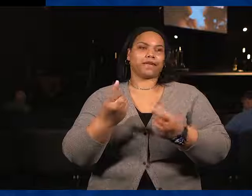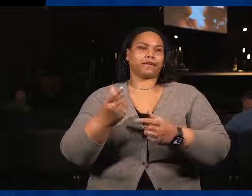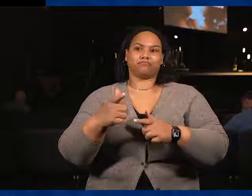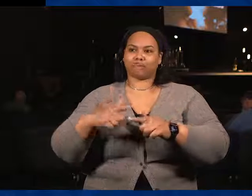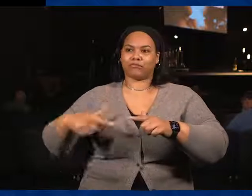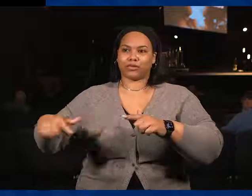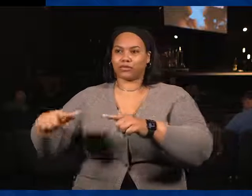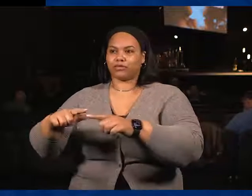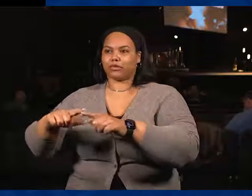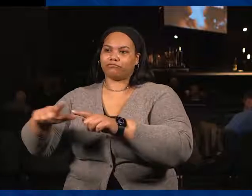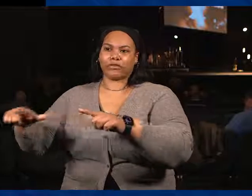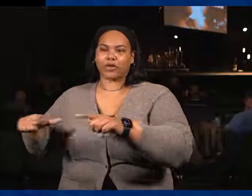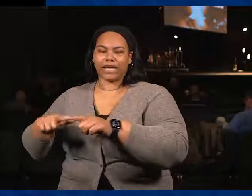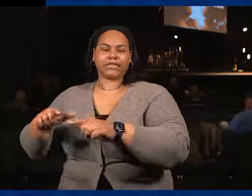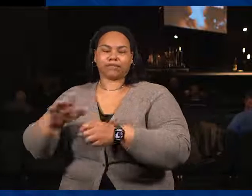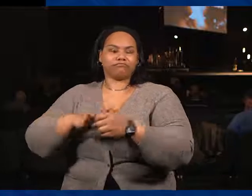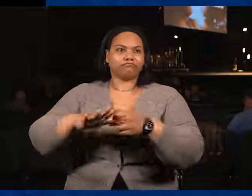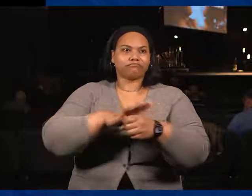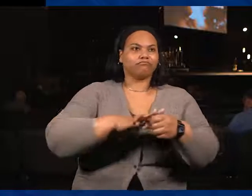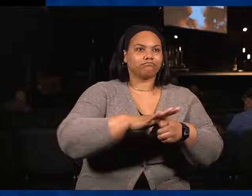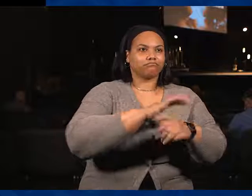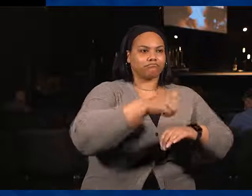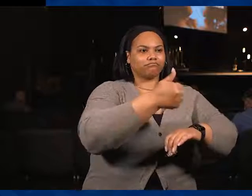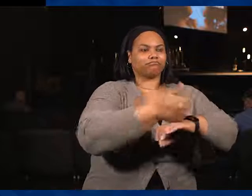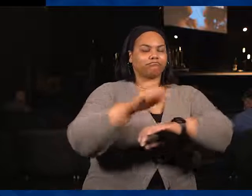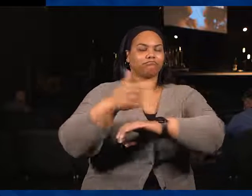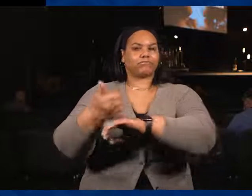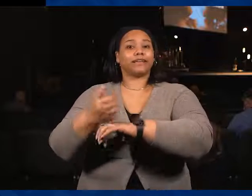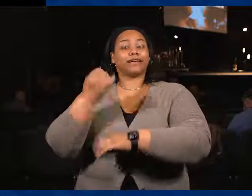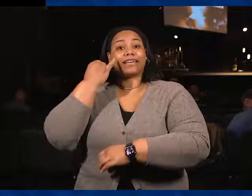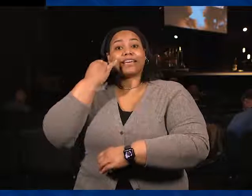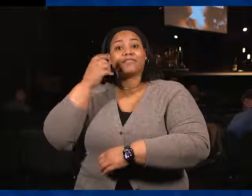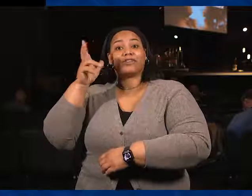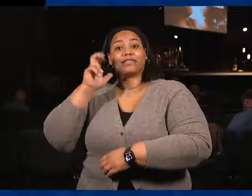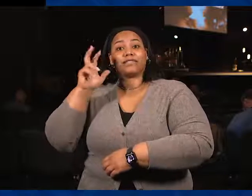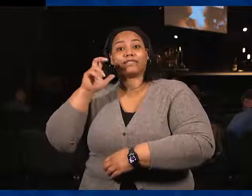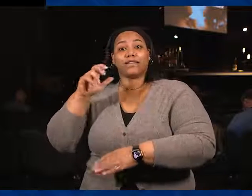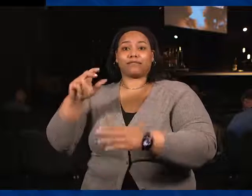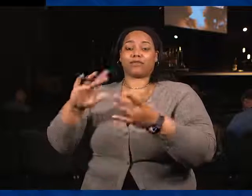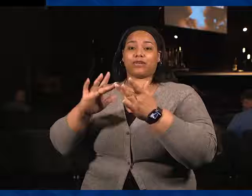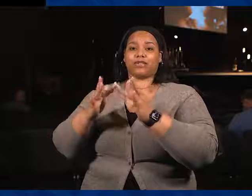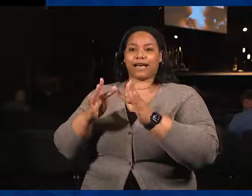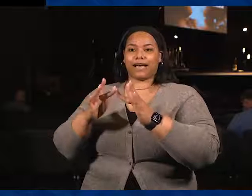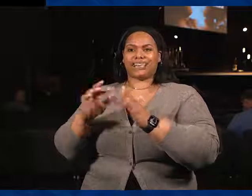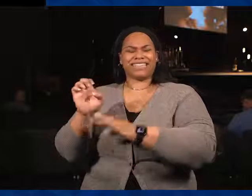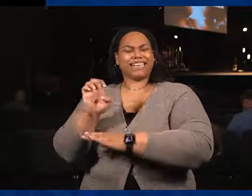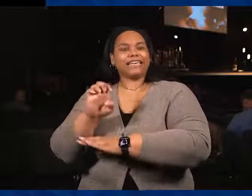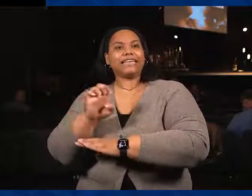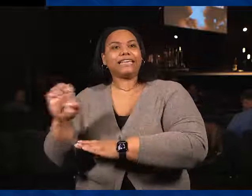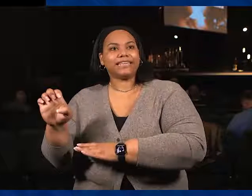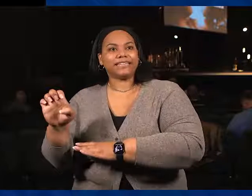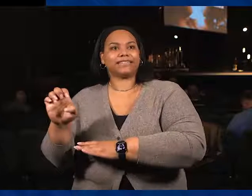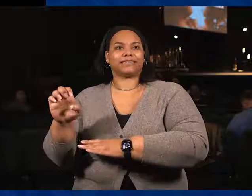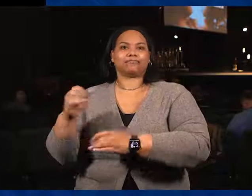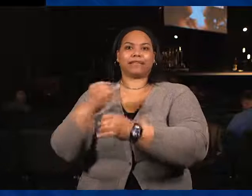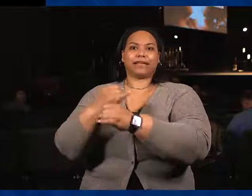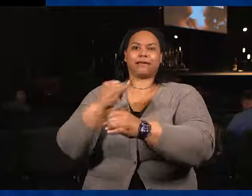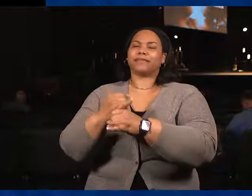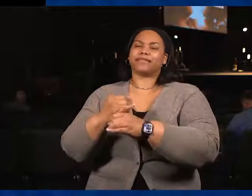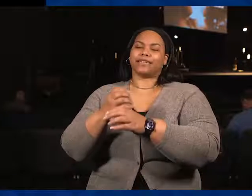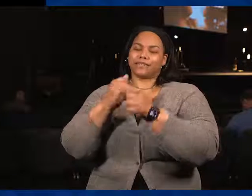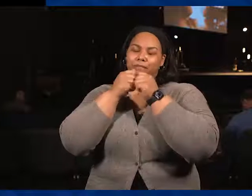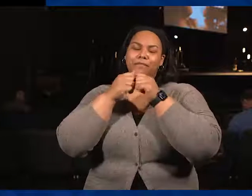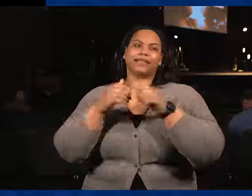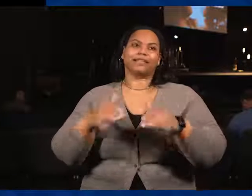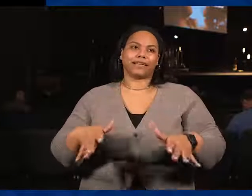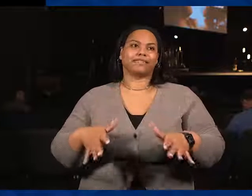to welcome those of you all who are listening online, as well as our Vineyard Columbus East Campus. It is a blessing to come before you